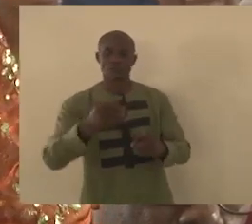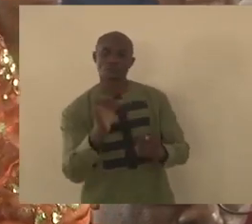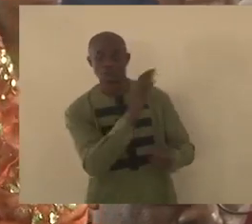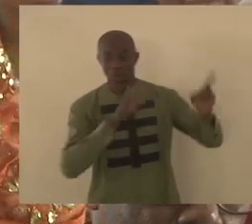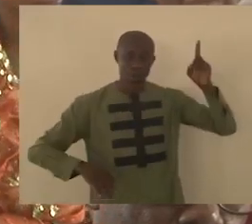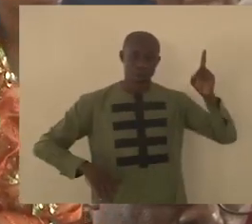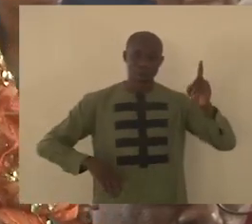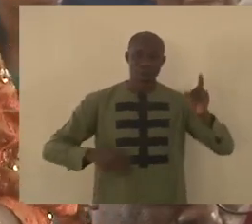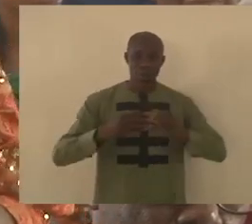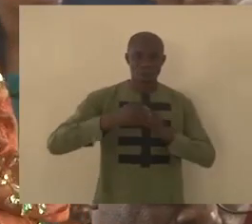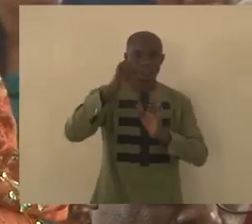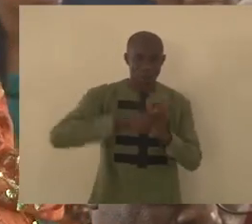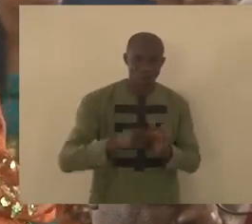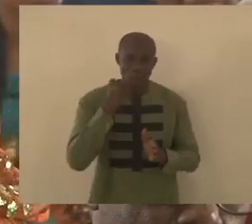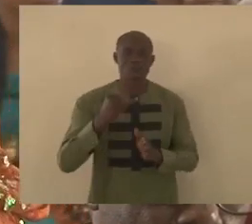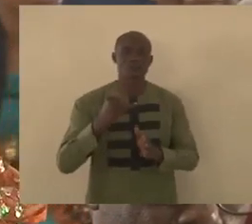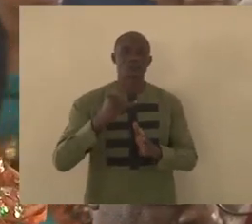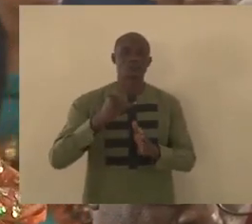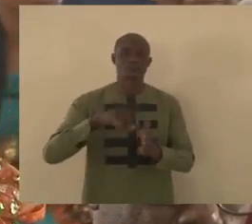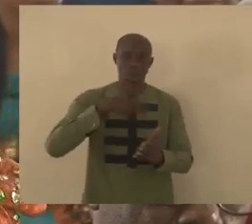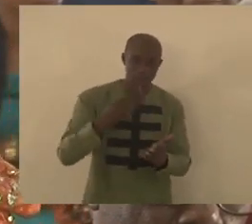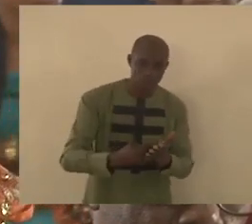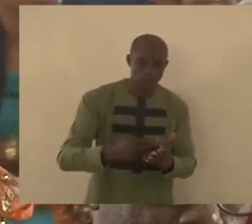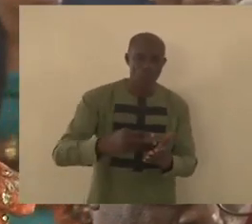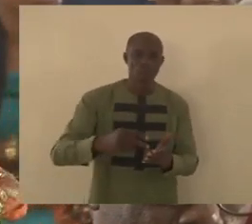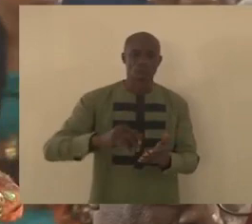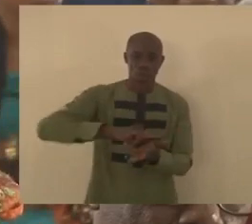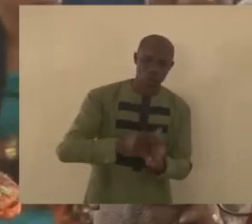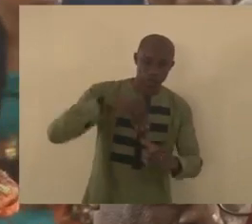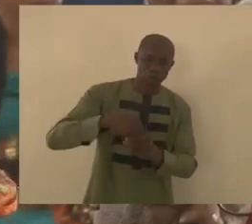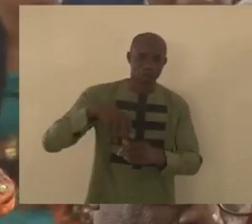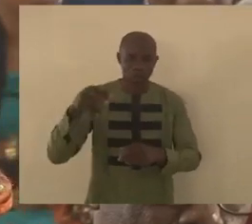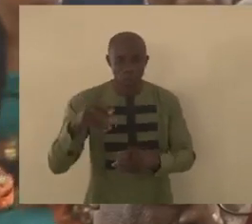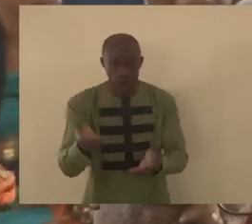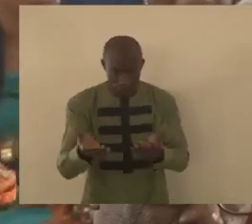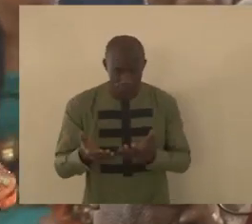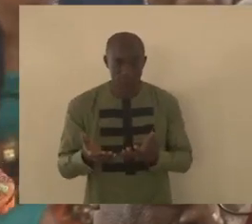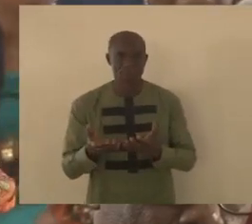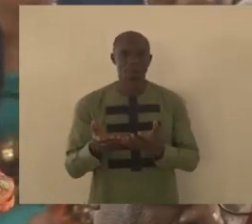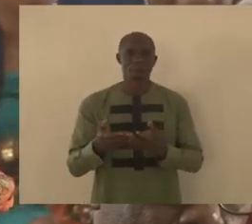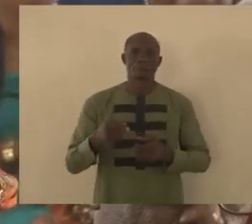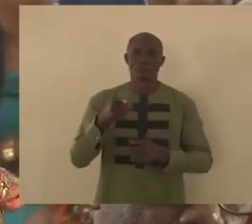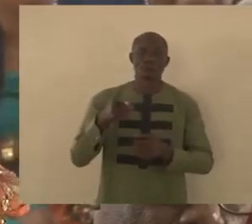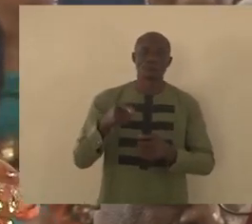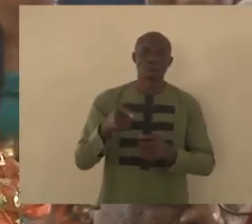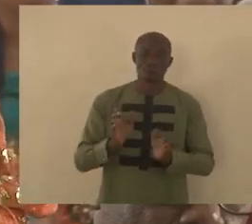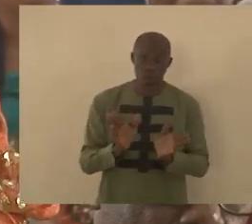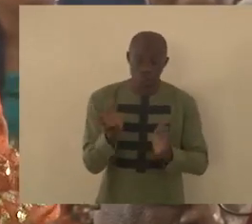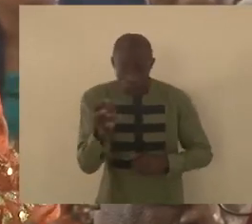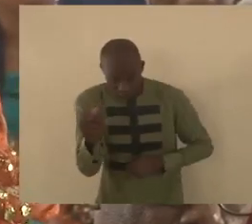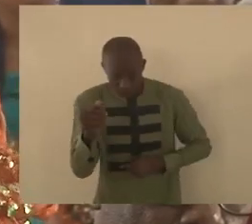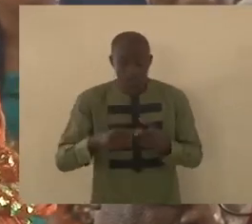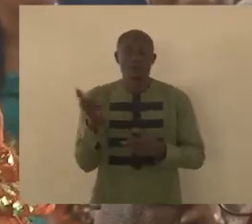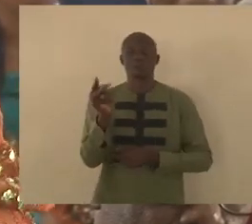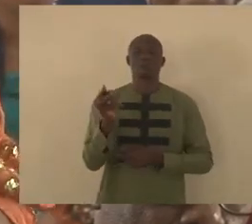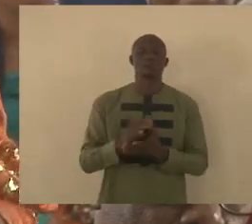of God. Leadership is about reaching out to others in need. And in so doing, you endear yourself to